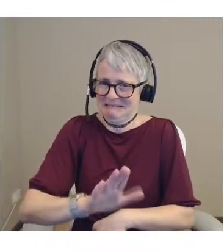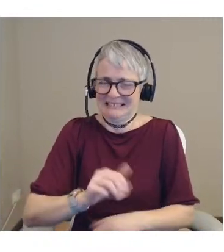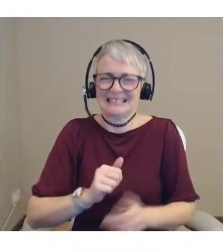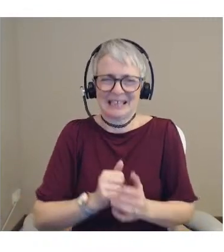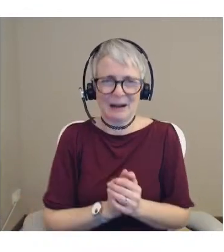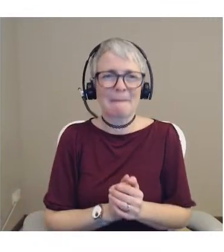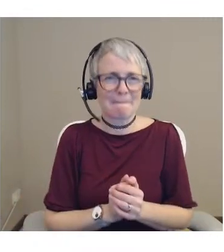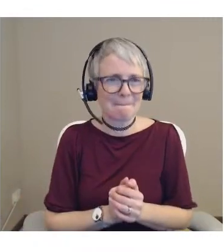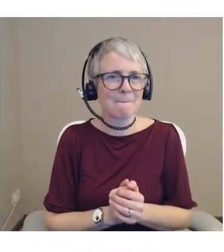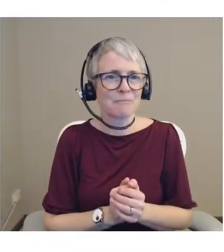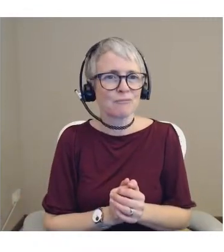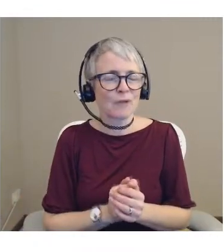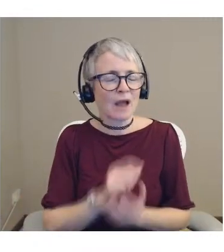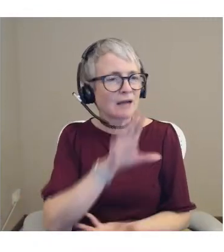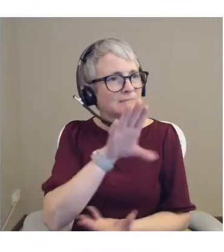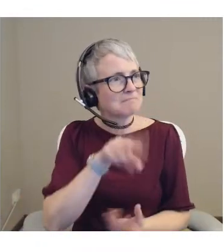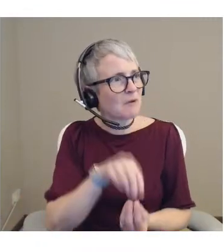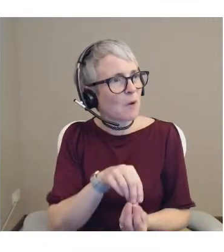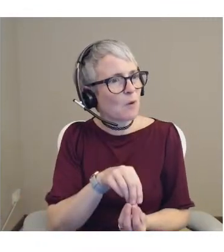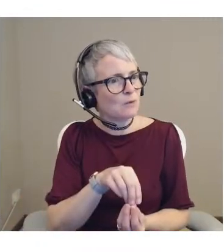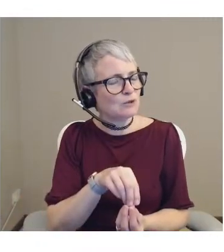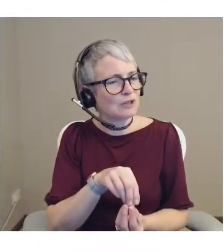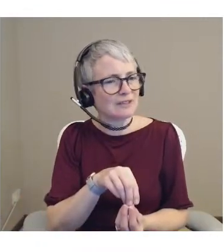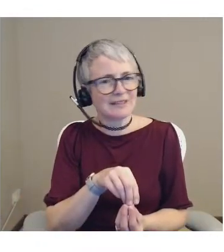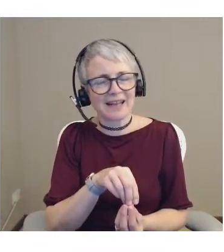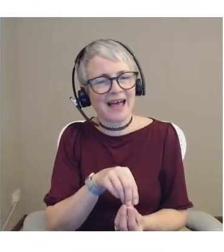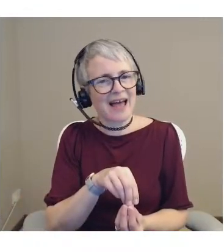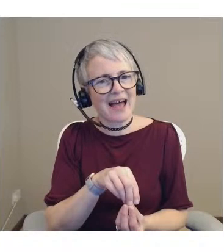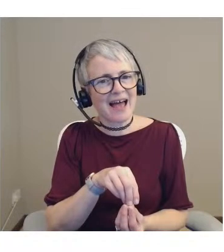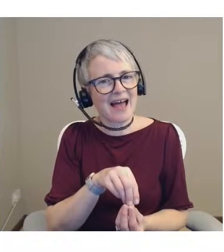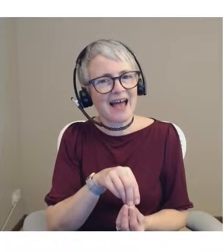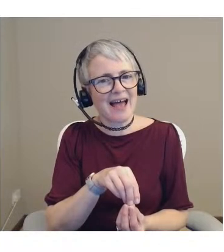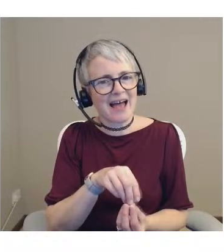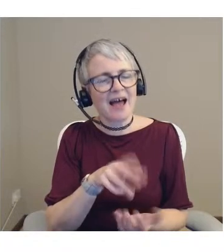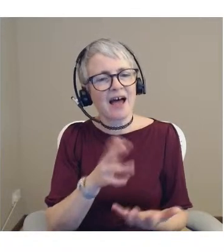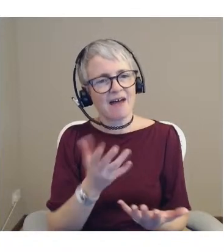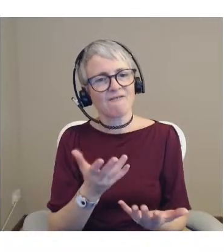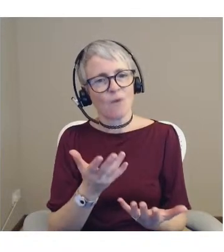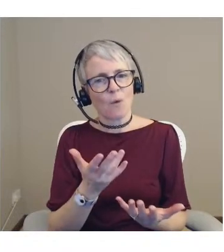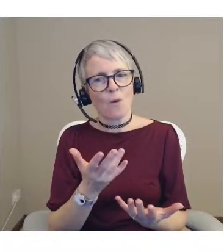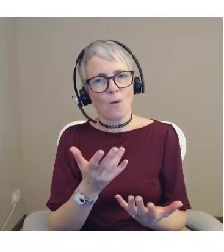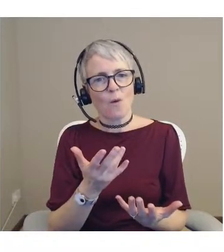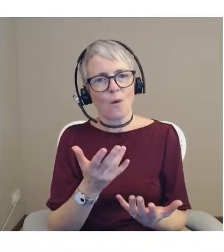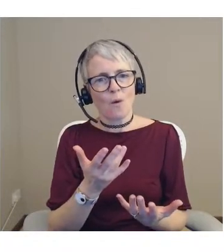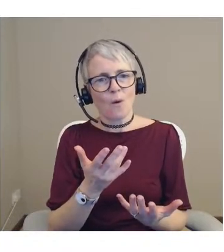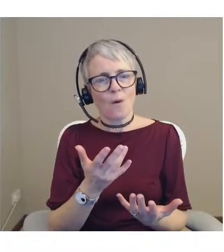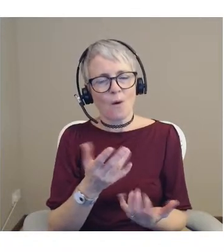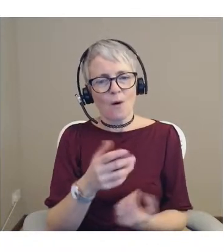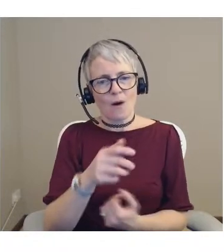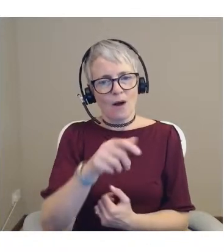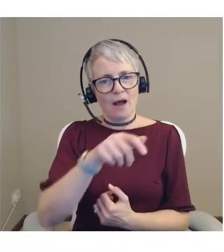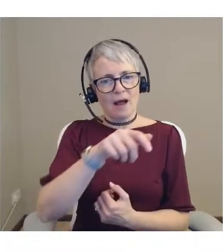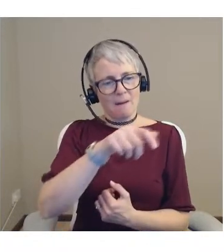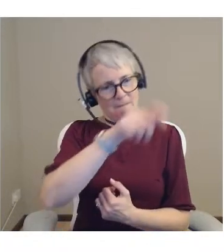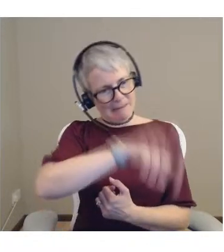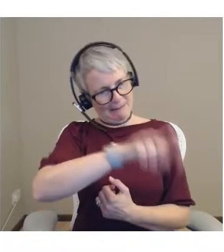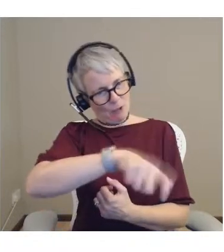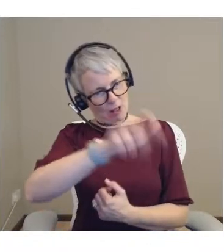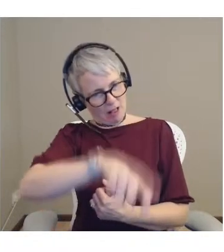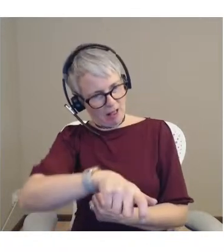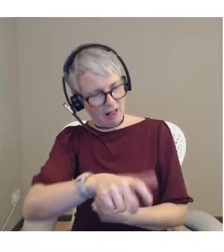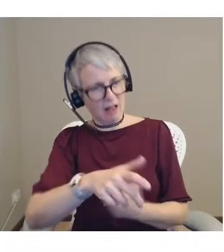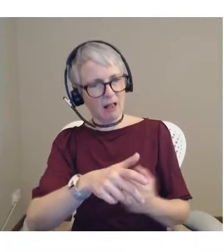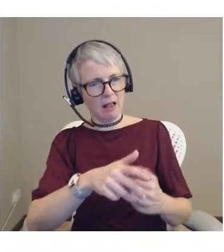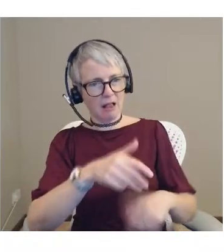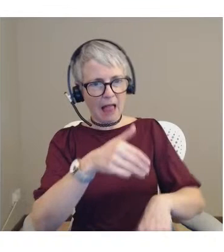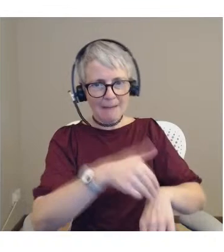think, in conclusion, the impact for individuals, the networking and the impact